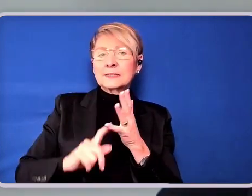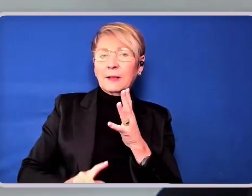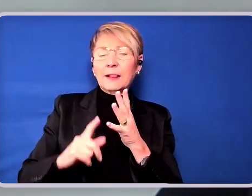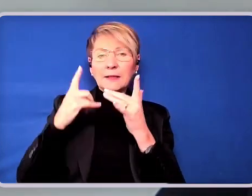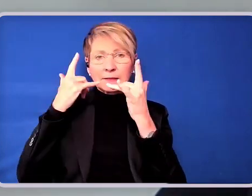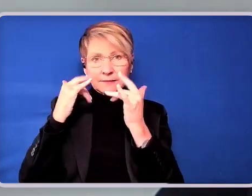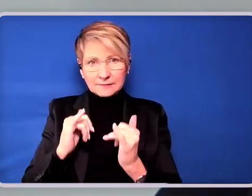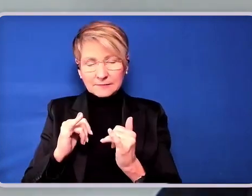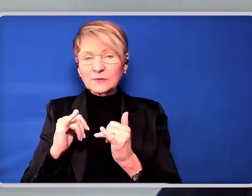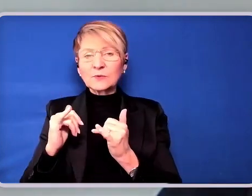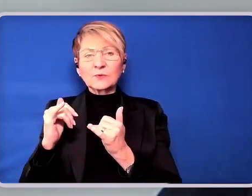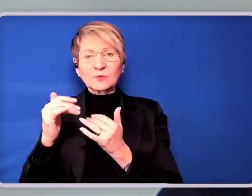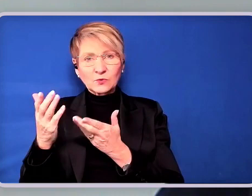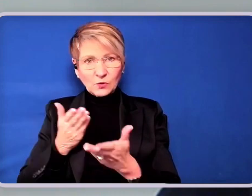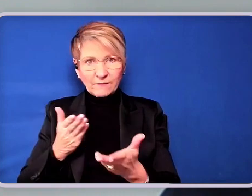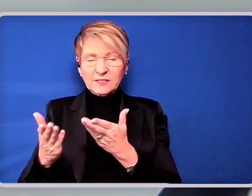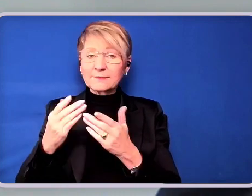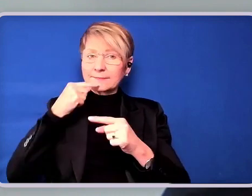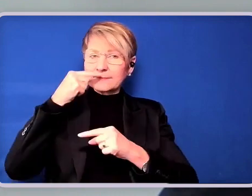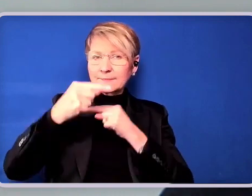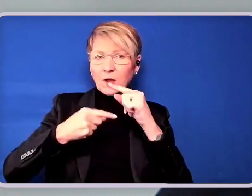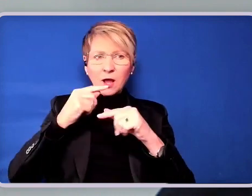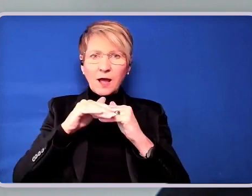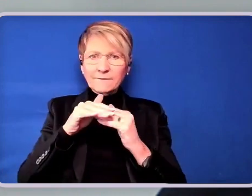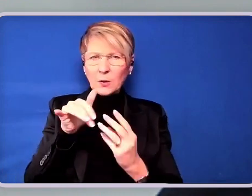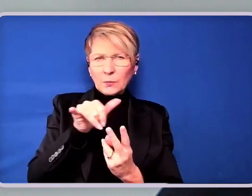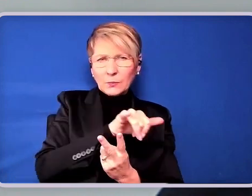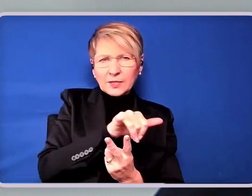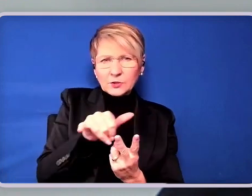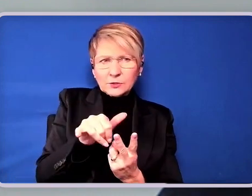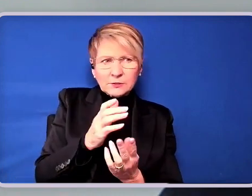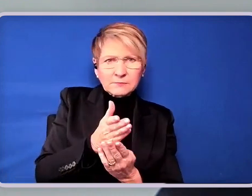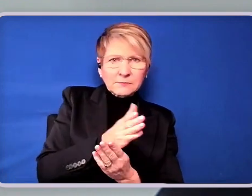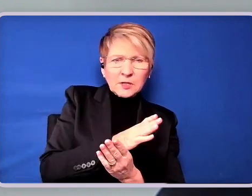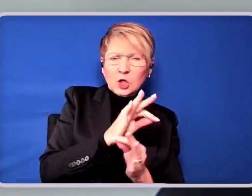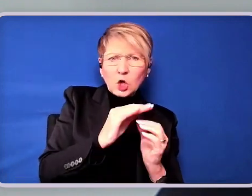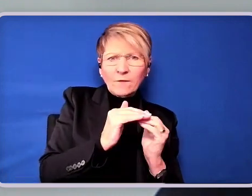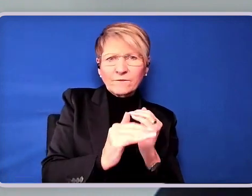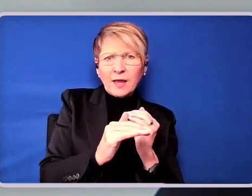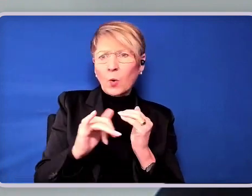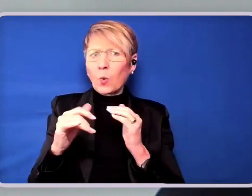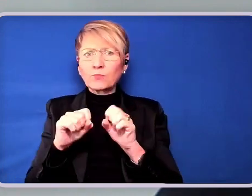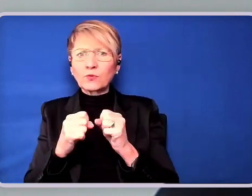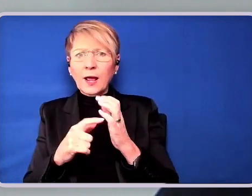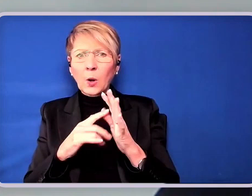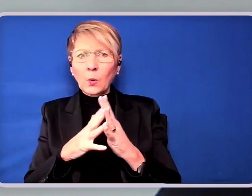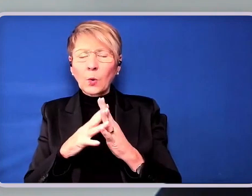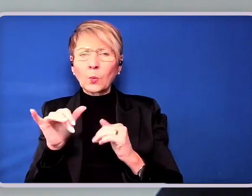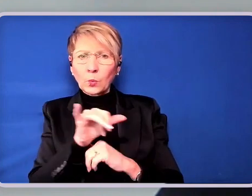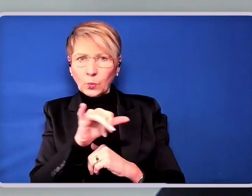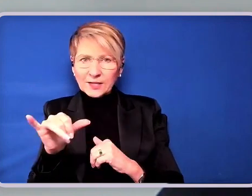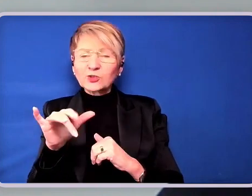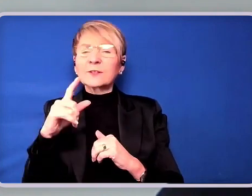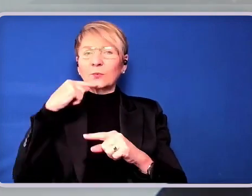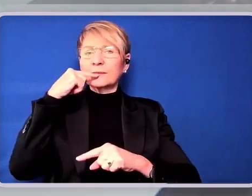into unlawful discrimination and what you as advocates can do about it. So please extend a warm welcome to Julie Phillips.